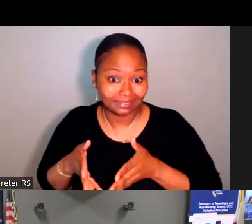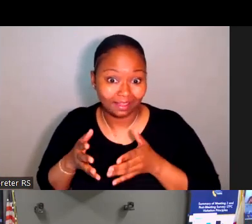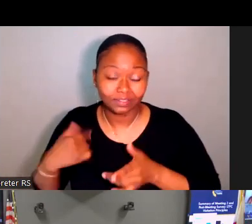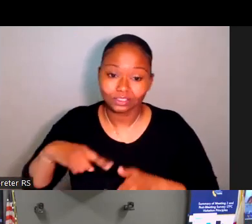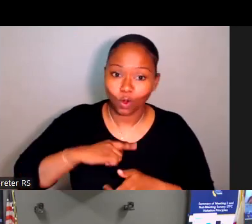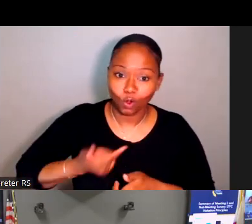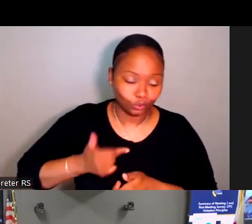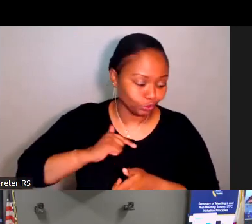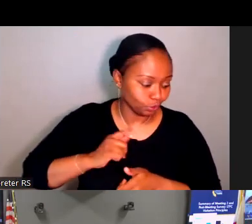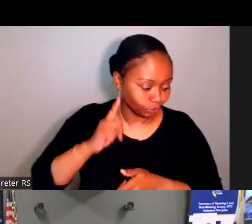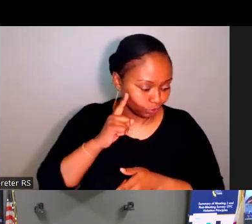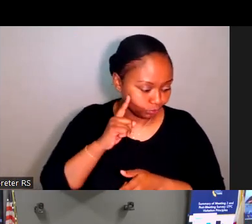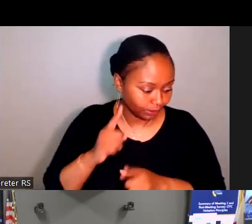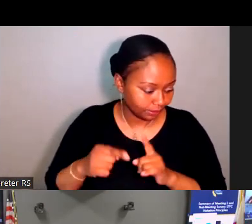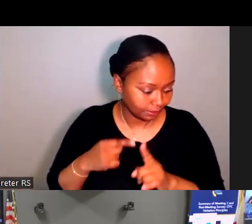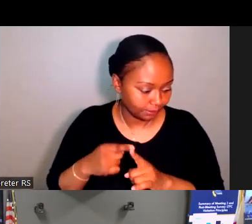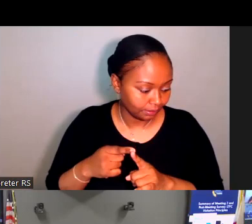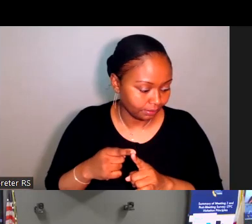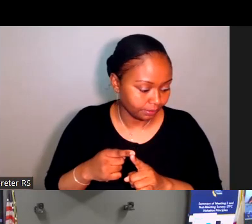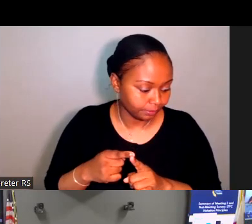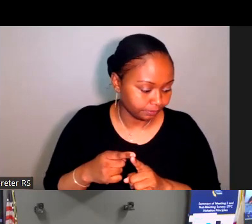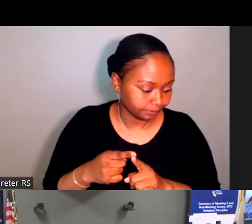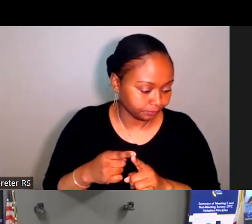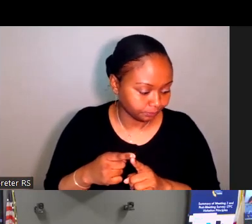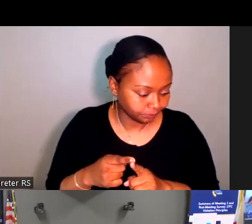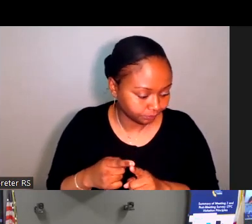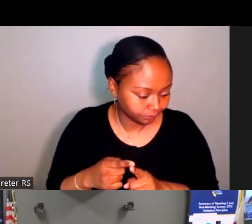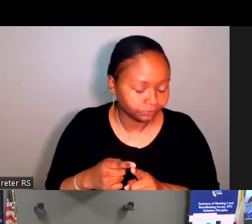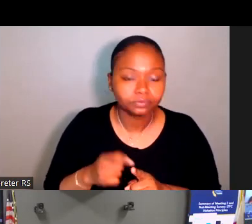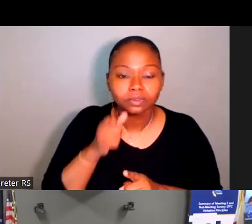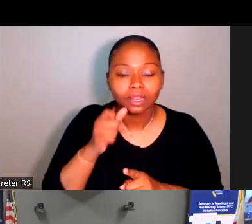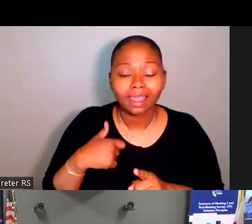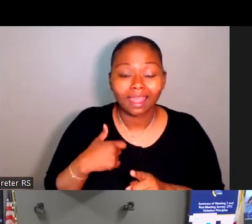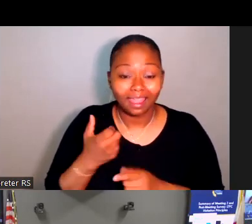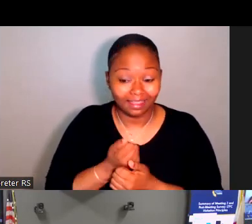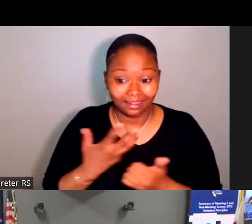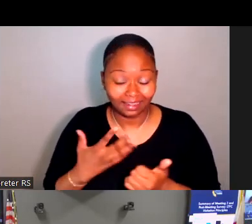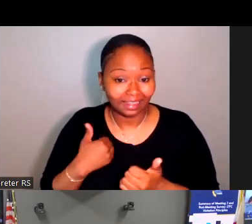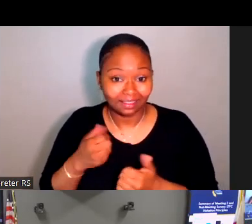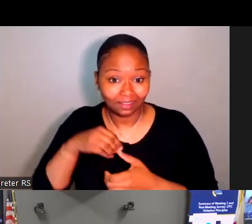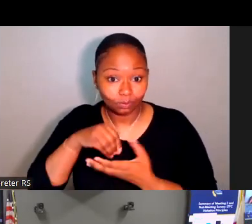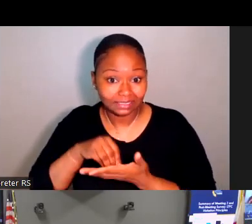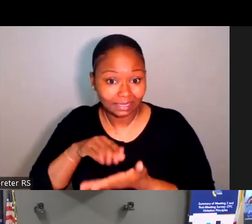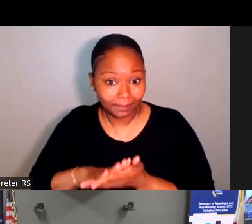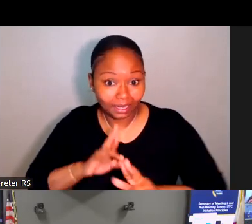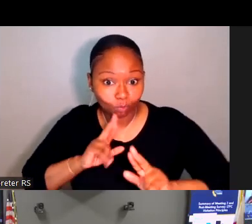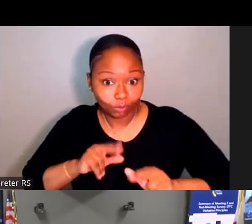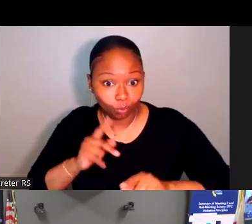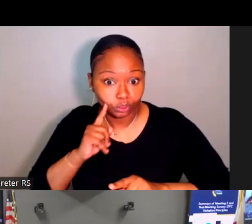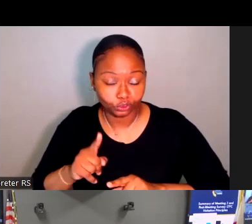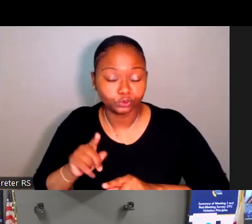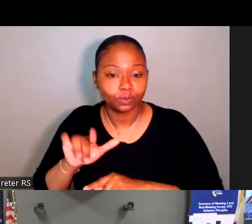with principles and perspectives and recommendations that we can then submit and report to the